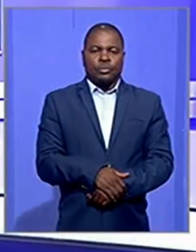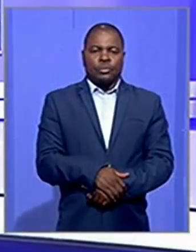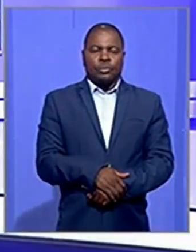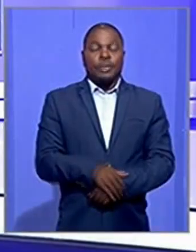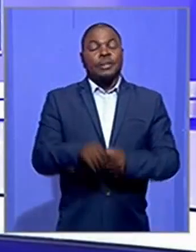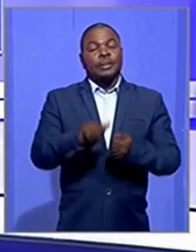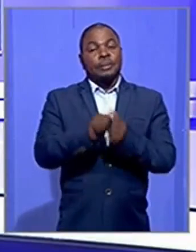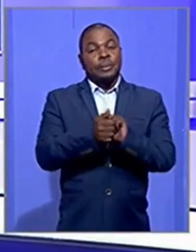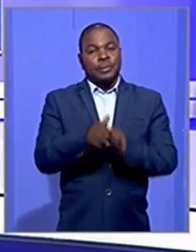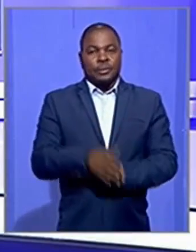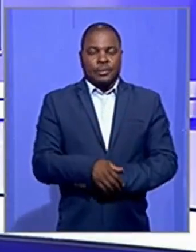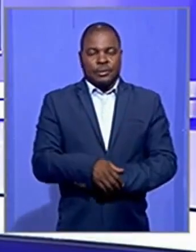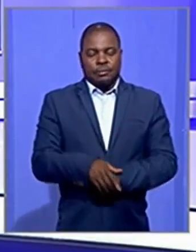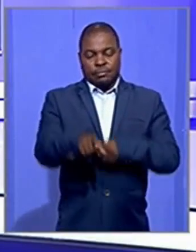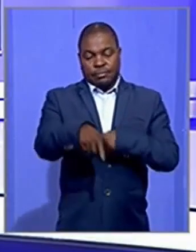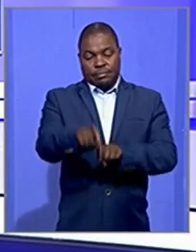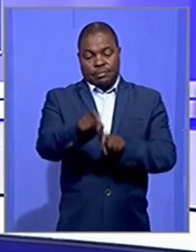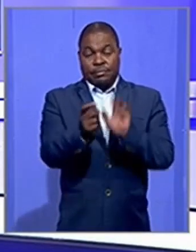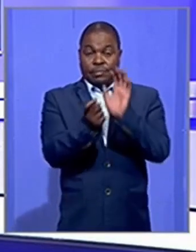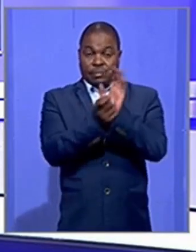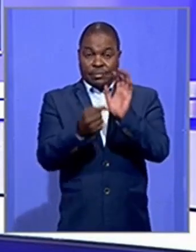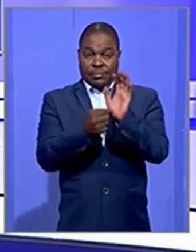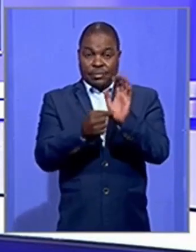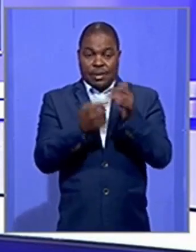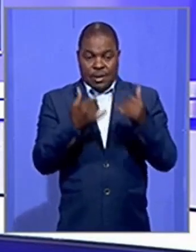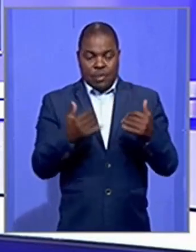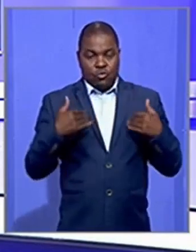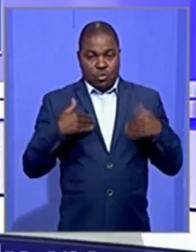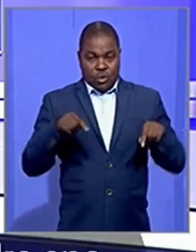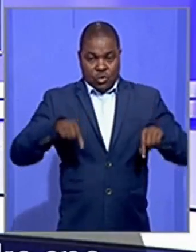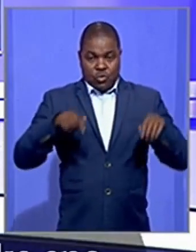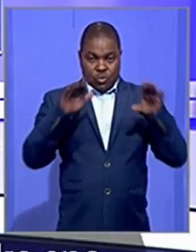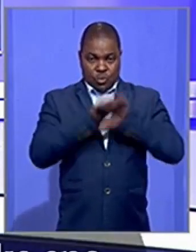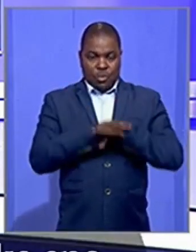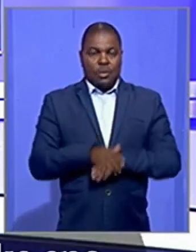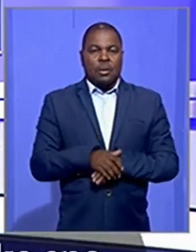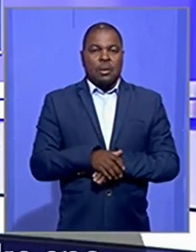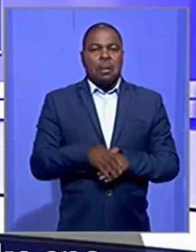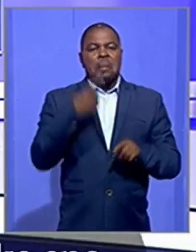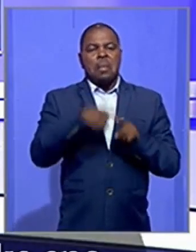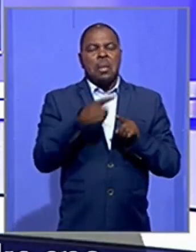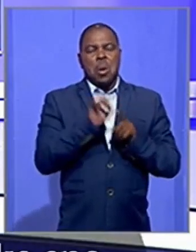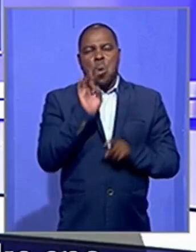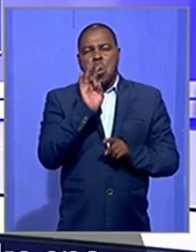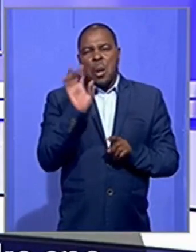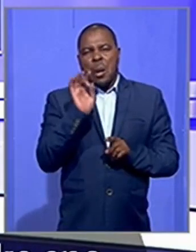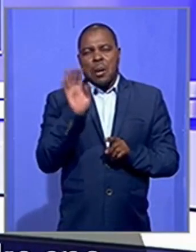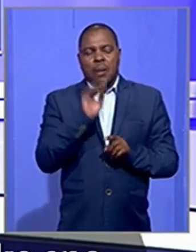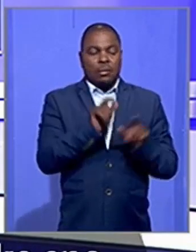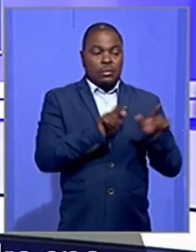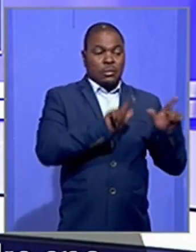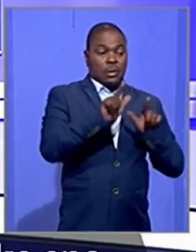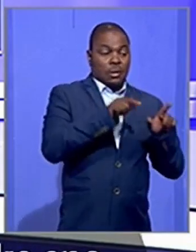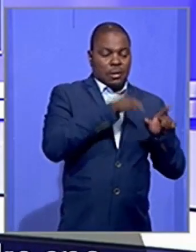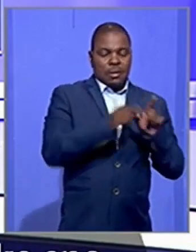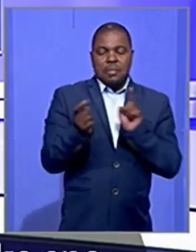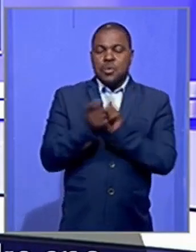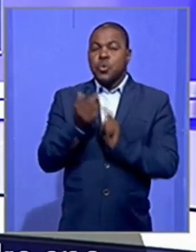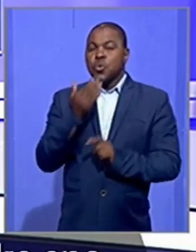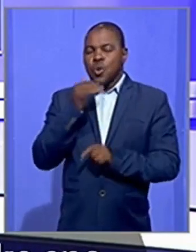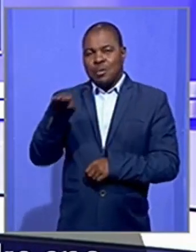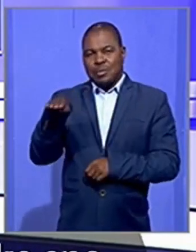Mo metshamekong ya league ya DStv Premiership e simolola maitsebeng ano go tshamekiwa motshameko o le mongwe gareng ga Mamelodi Sundowns le AmaZulu